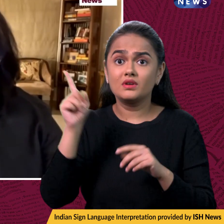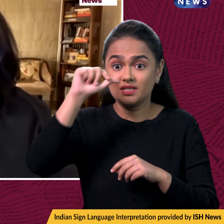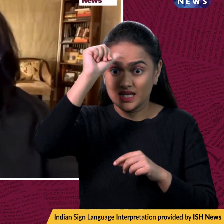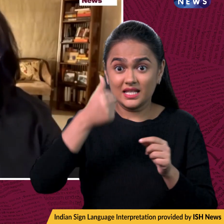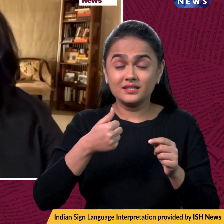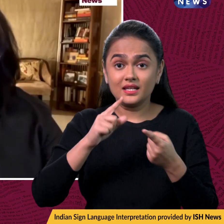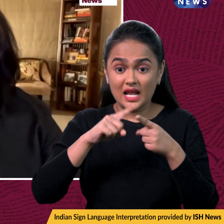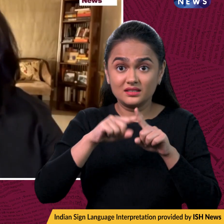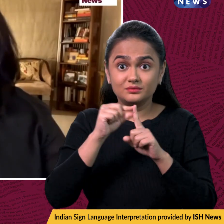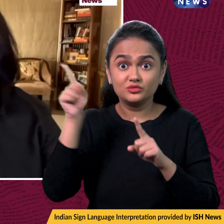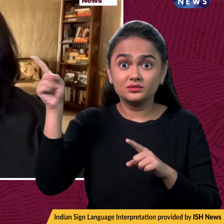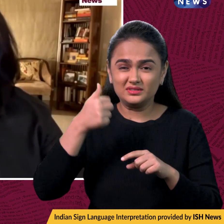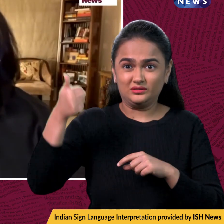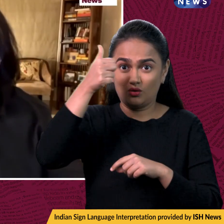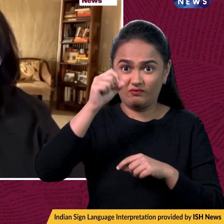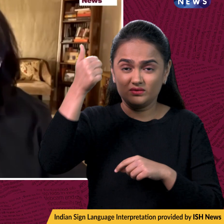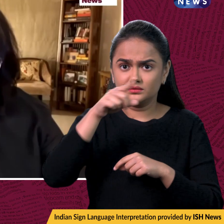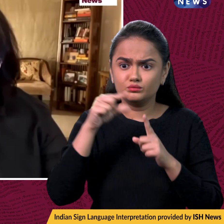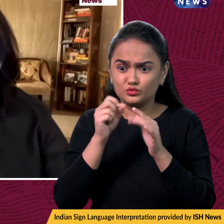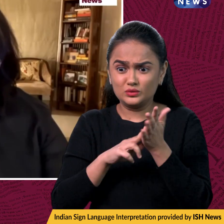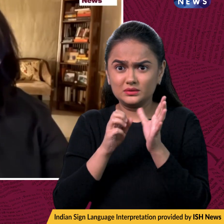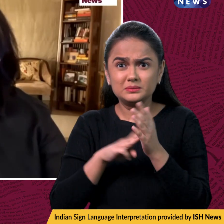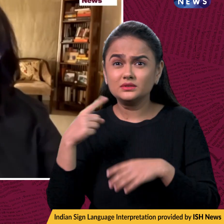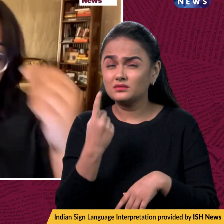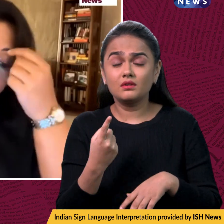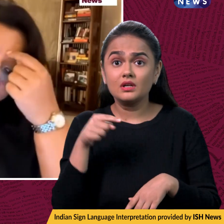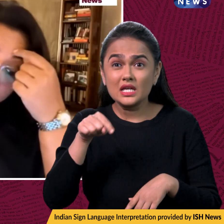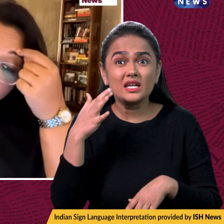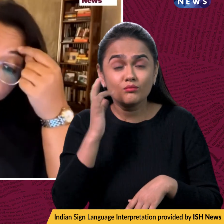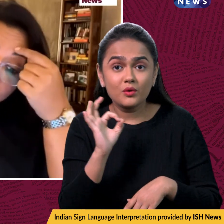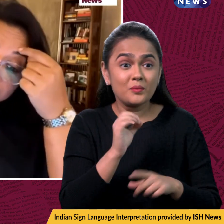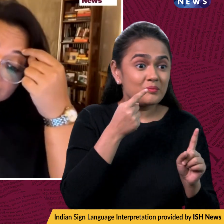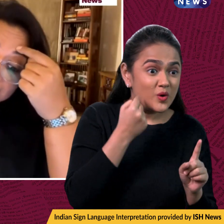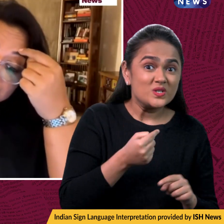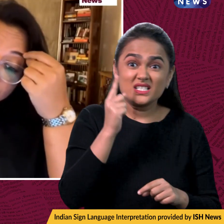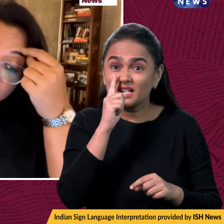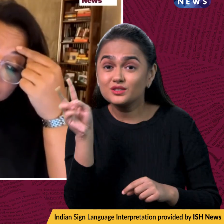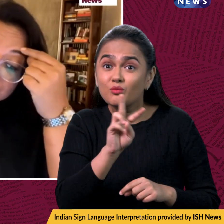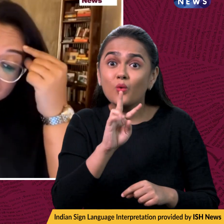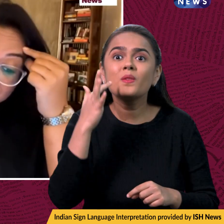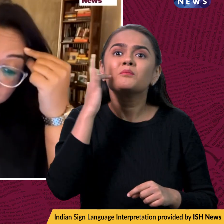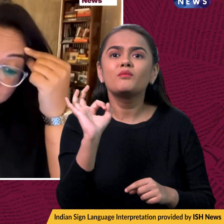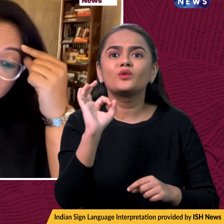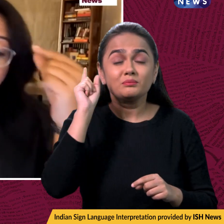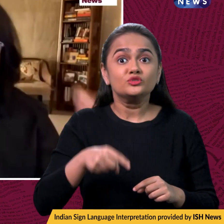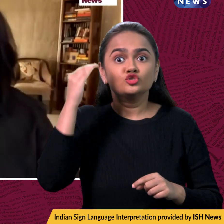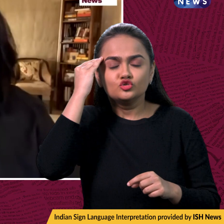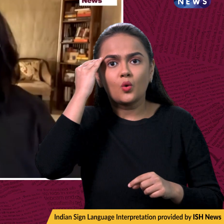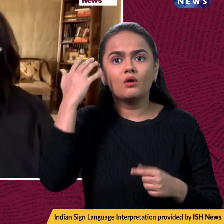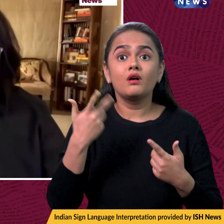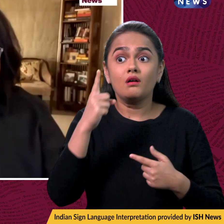to the Indian Express, the ICC presiding officer, Poonam Kumari, has said it's important for both boys and girls to know where the line has to be